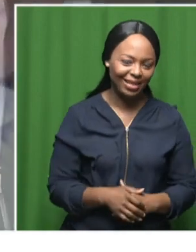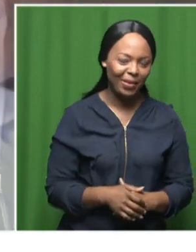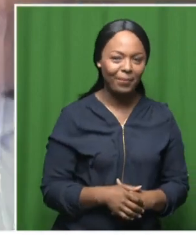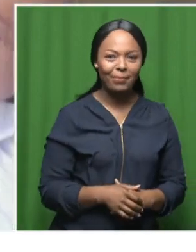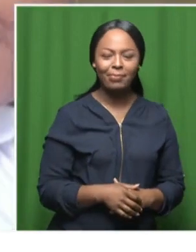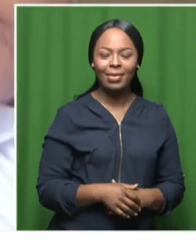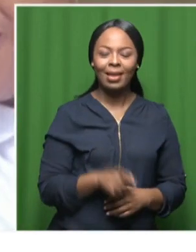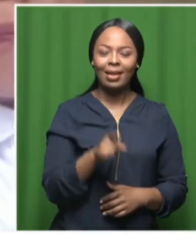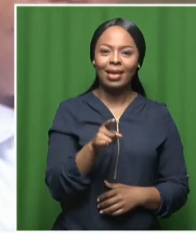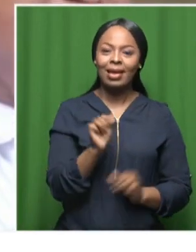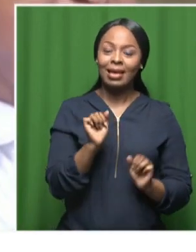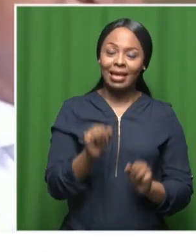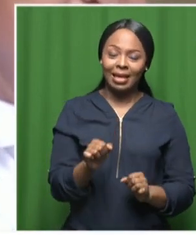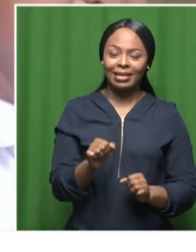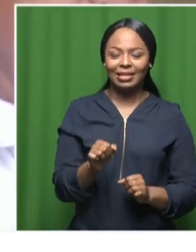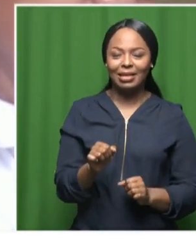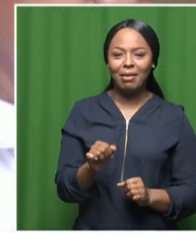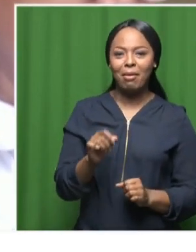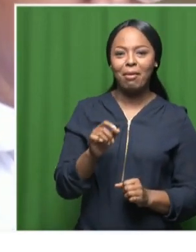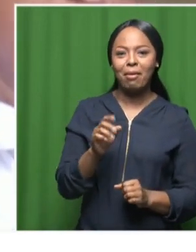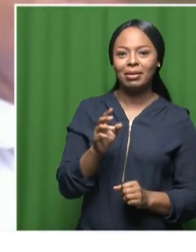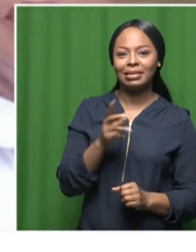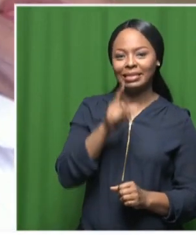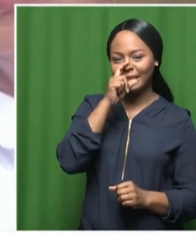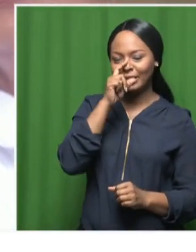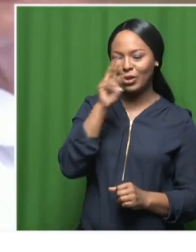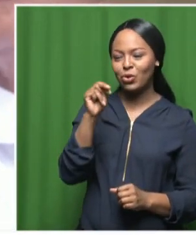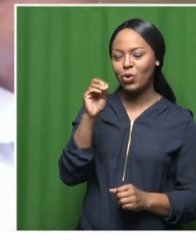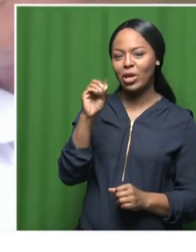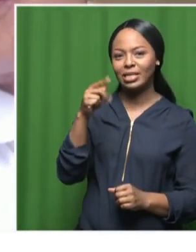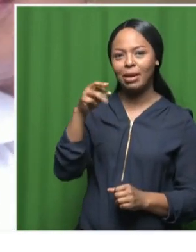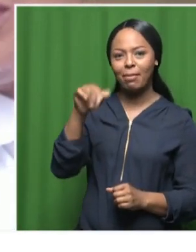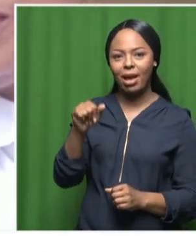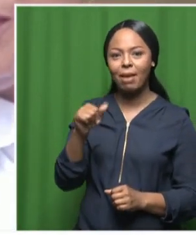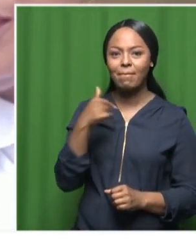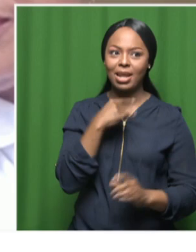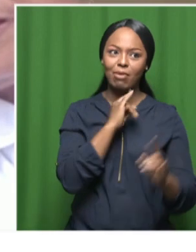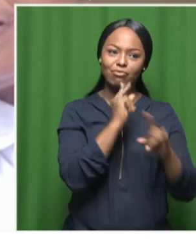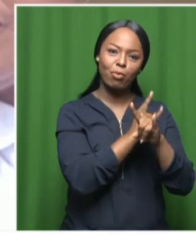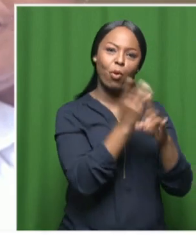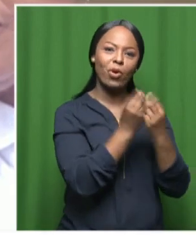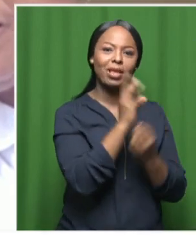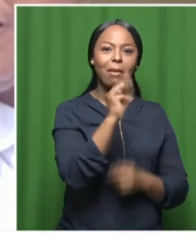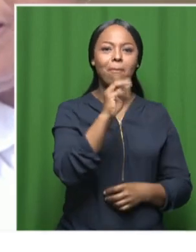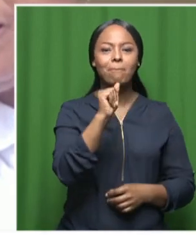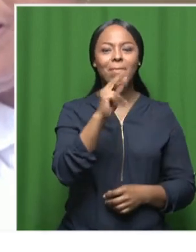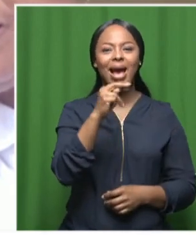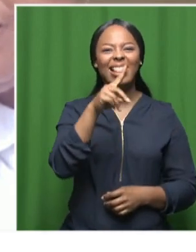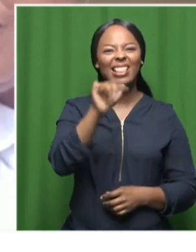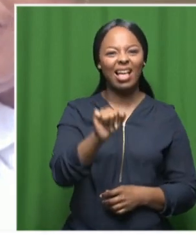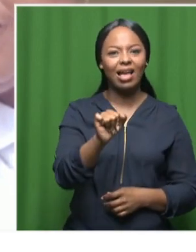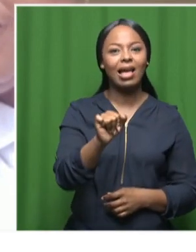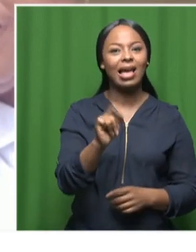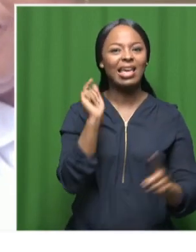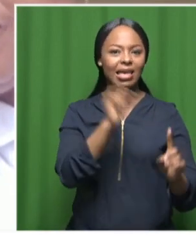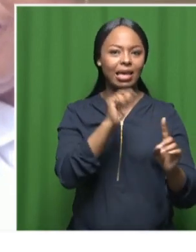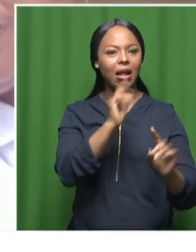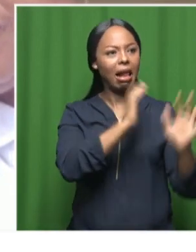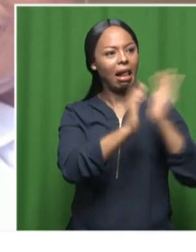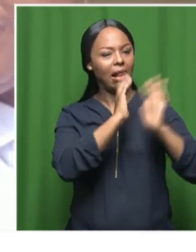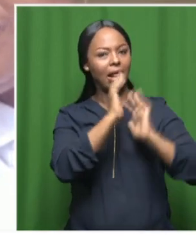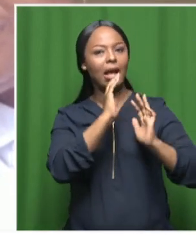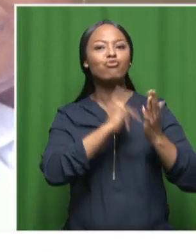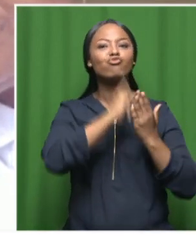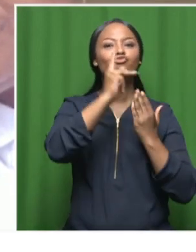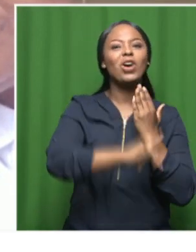Nothemba, speaking about that exciting phenomenon, I had a conversation with Mandla Mlangeni the other day, and he was talking about his new project, The